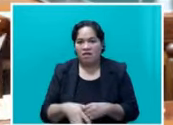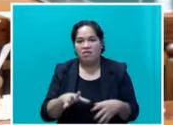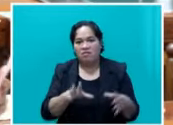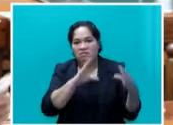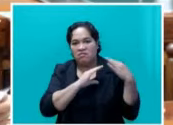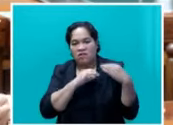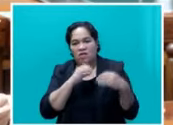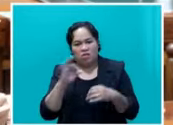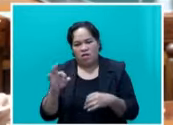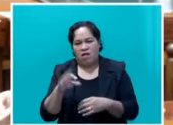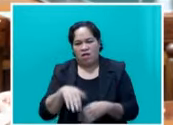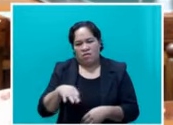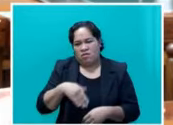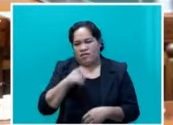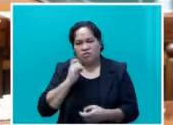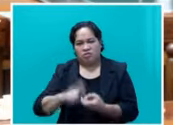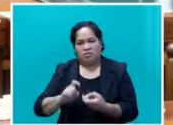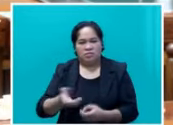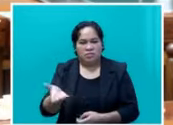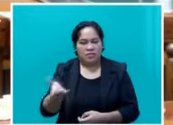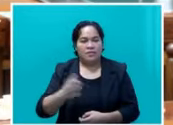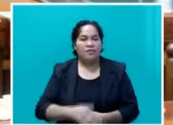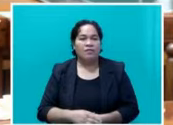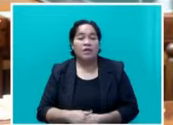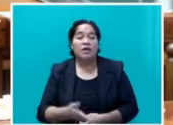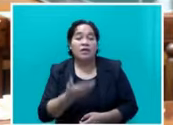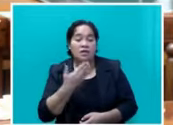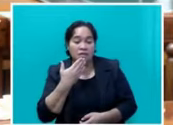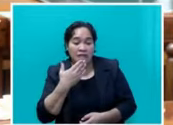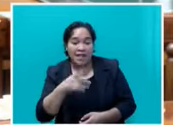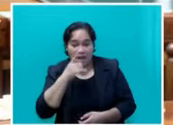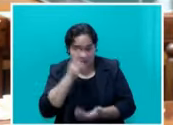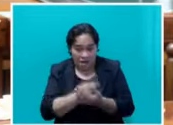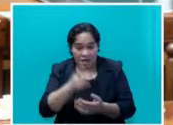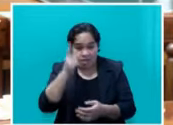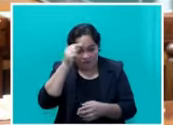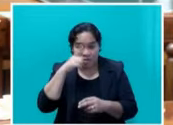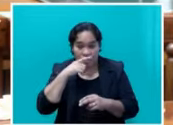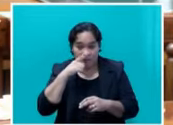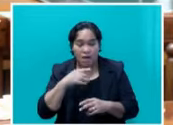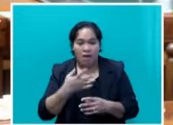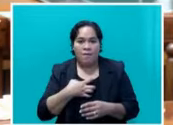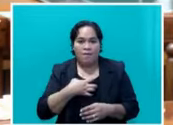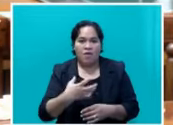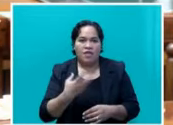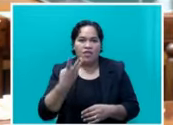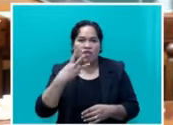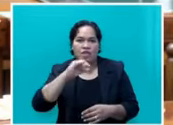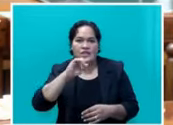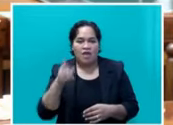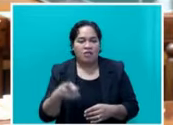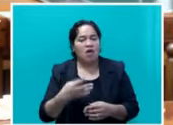responsibilities. The indigenous Fijians, Honorable Speaker, over 30,000 of them, have